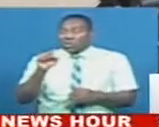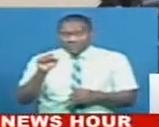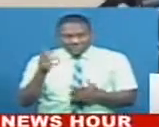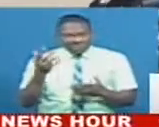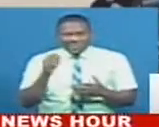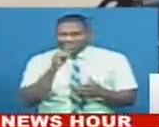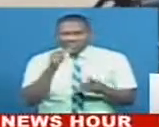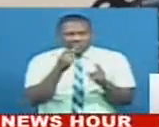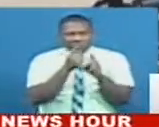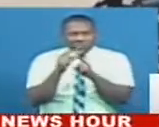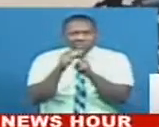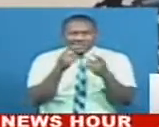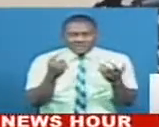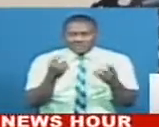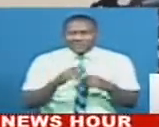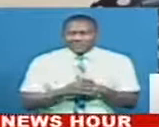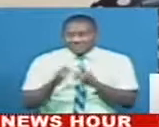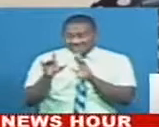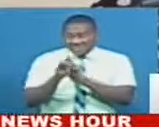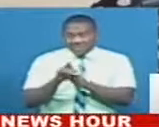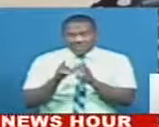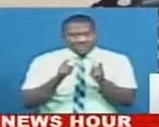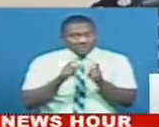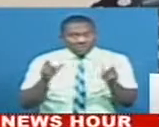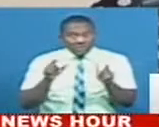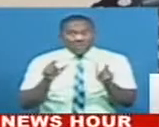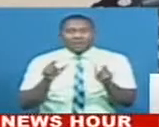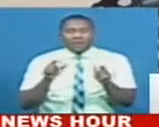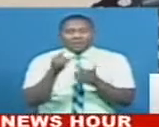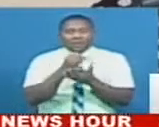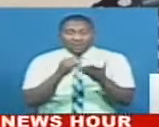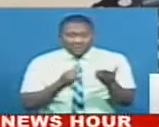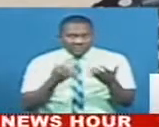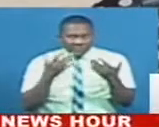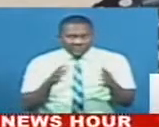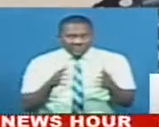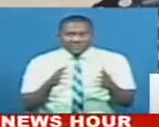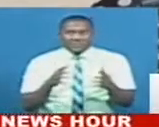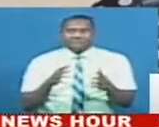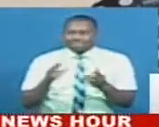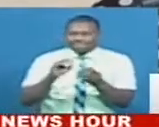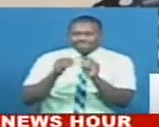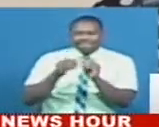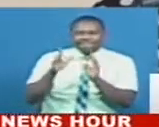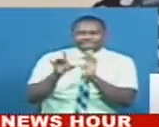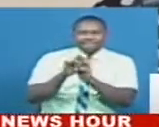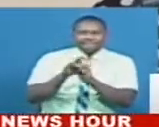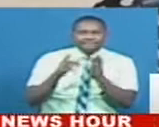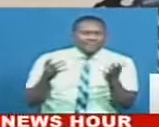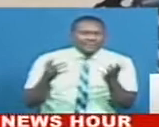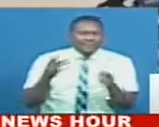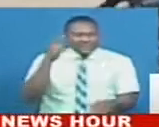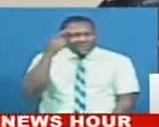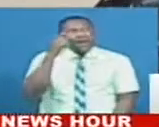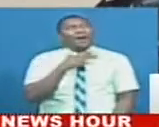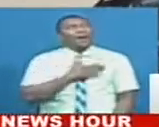So even though you have written general arts, if the code of general arts is not entered correctly, you might think that you have written